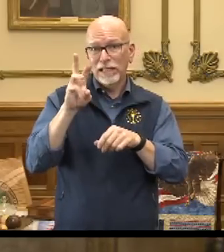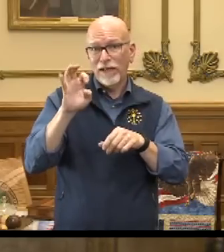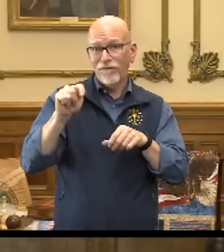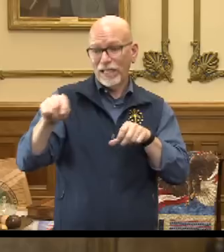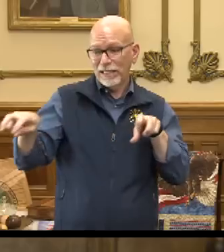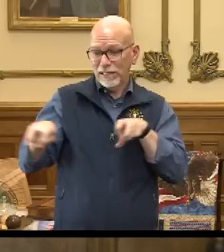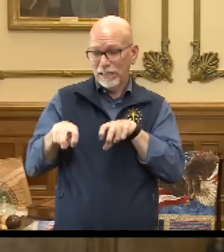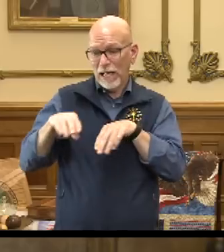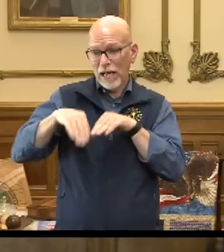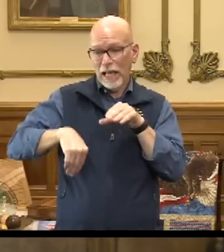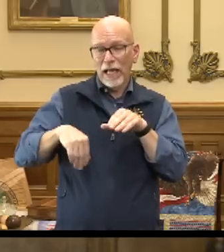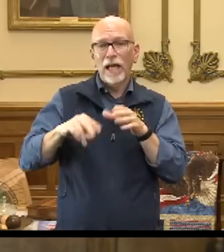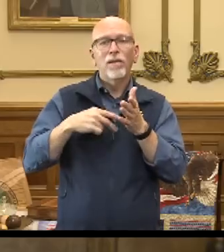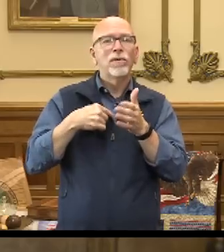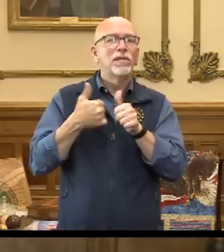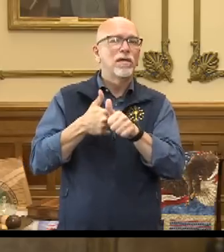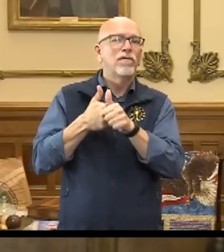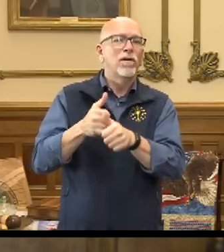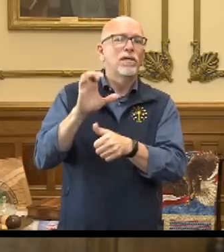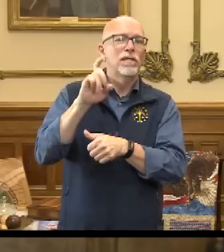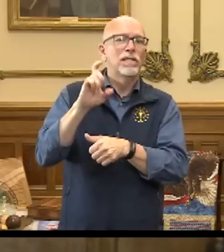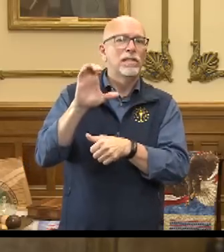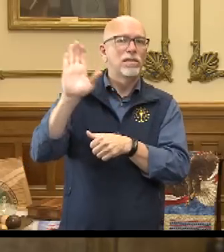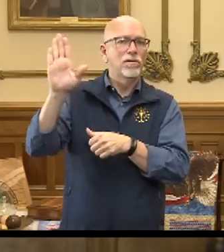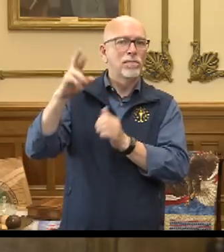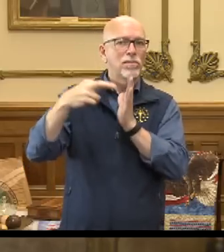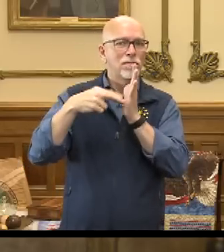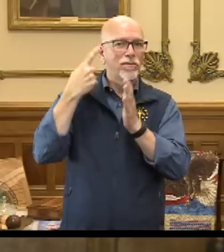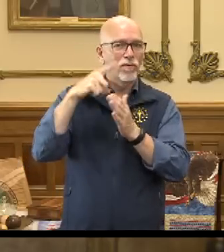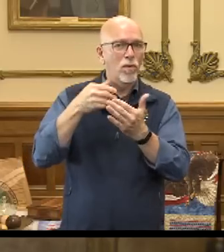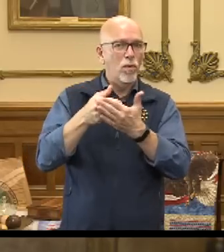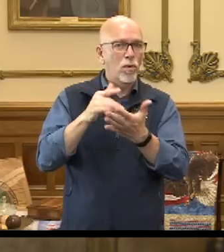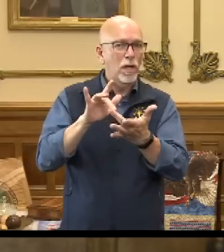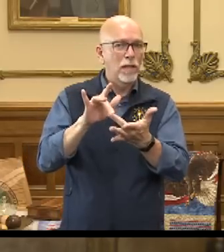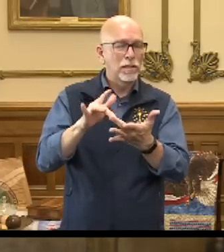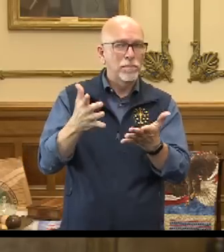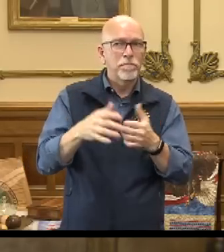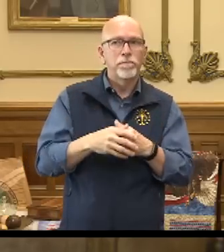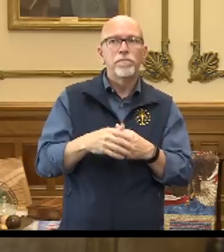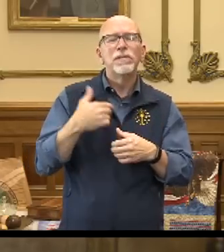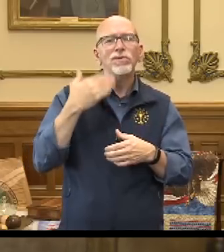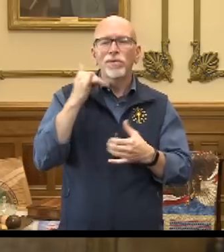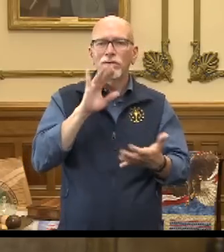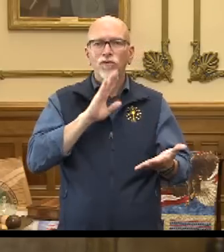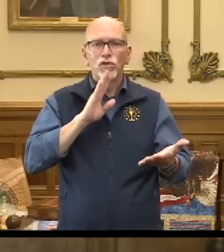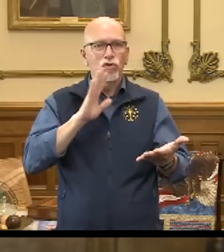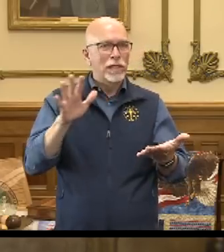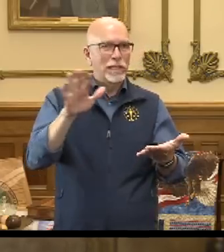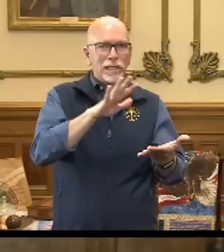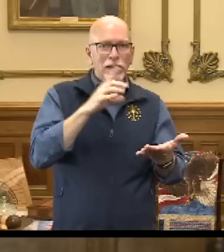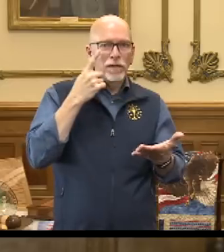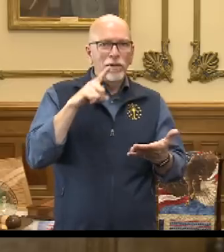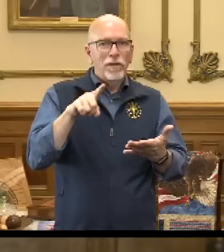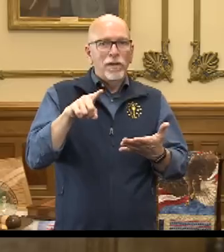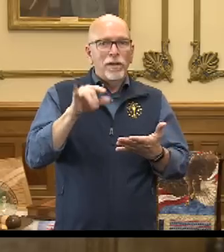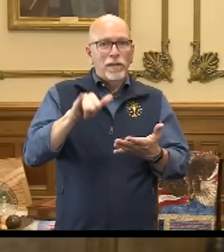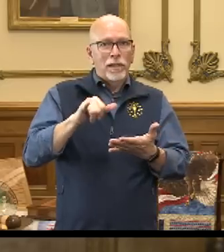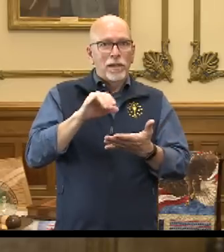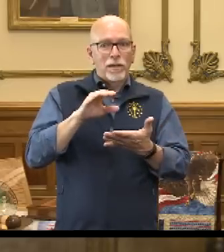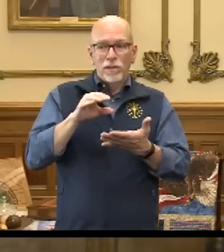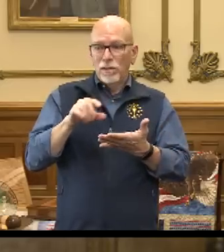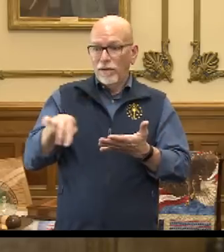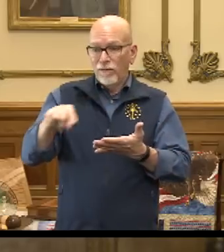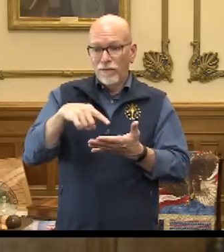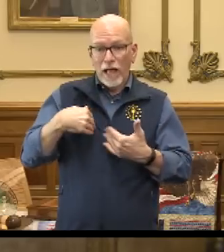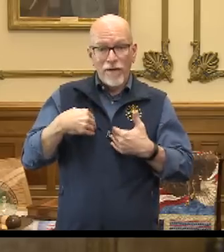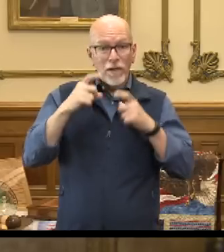distance, we still are using the CDC's definition for a close contact. And I realize that's been frustrating in the event that individuals have masks